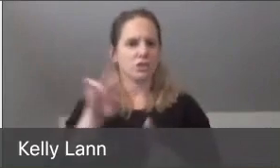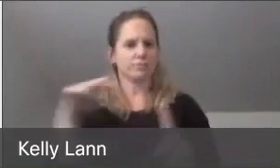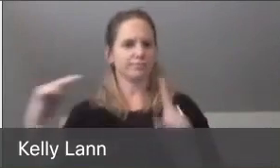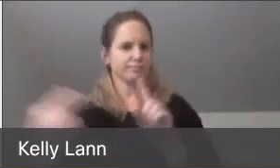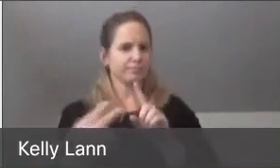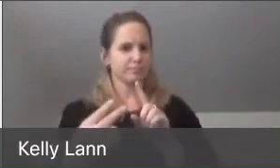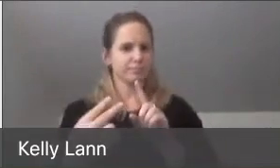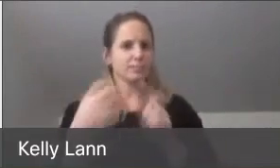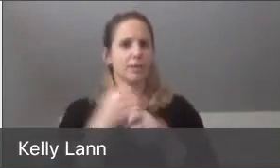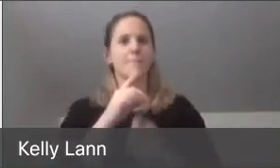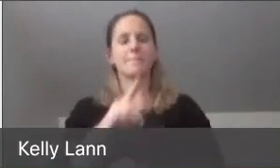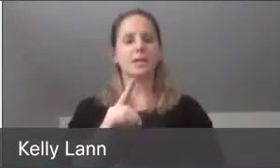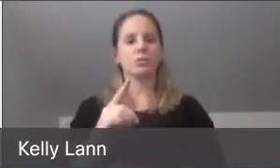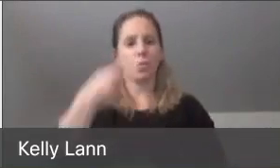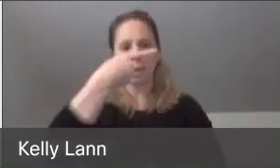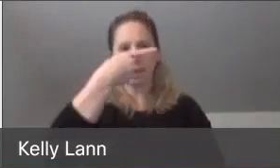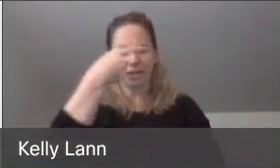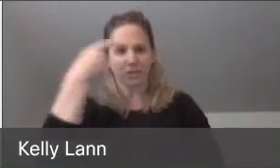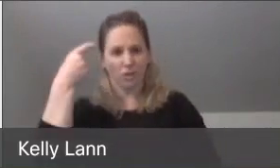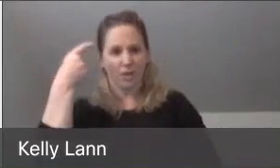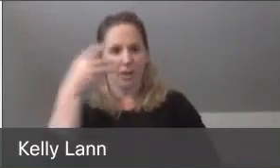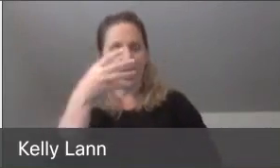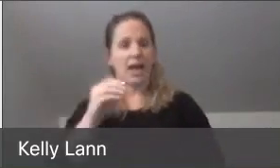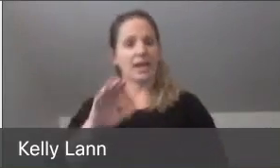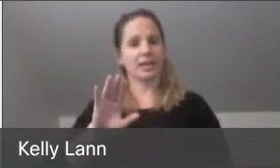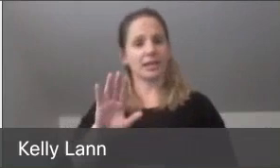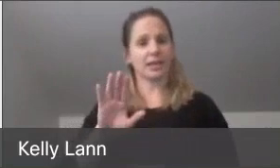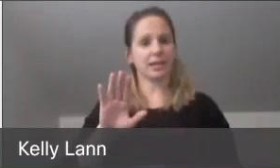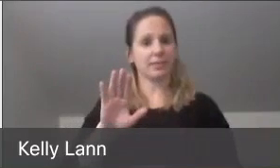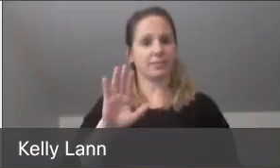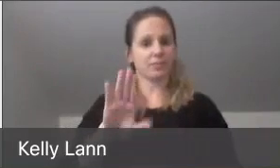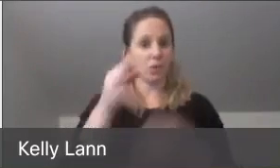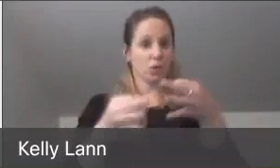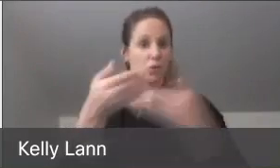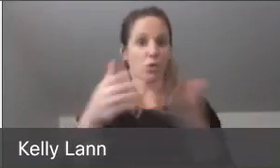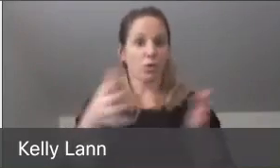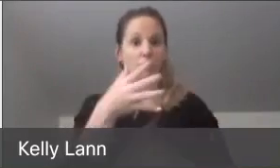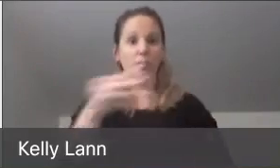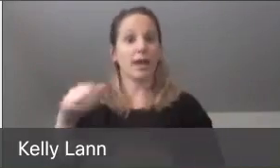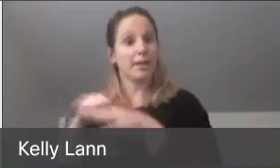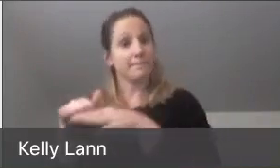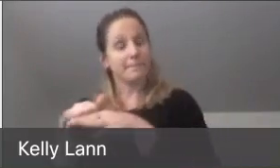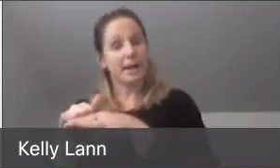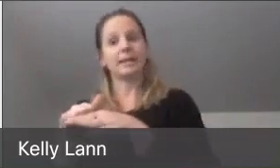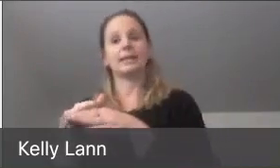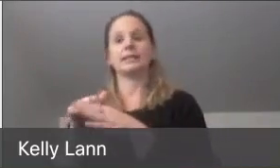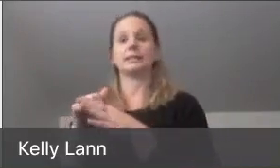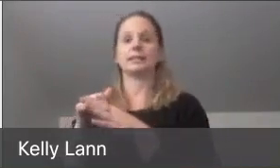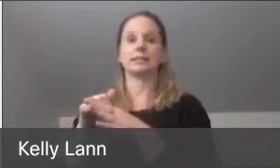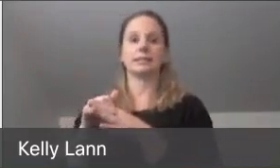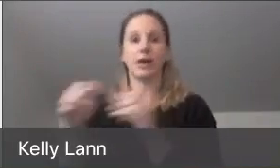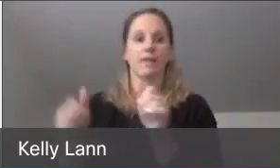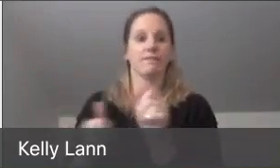way to make sure that trauma is, and whether your courtroom and your practices are in fact